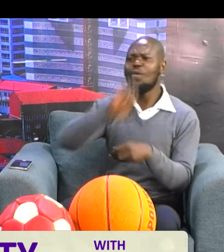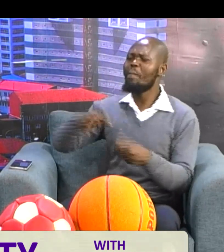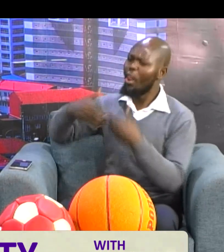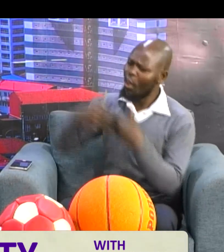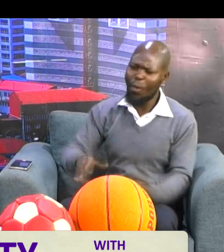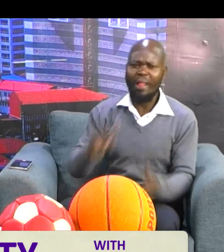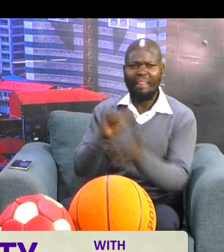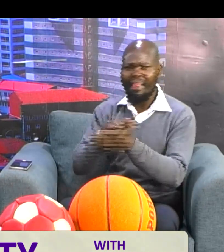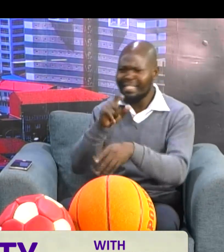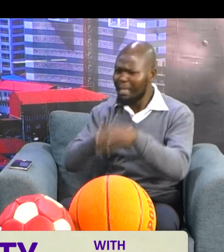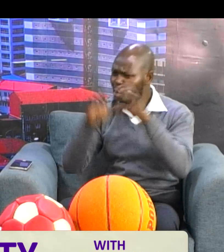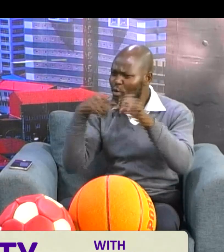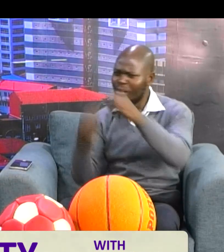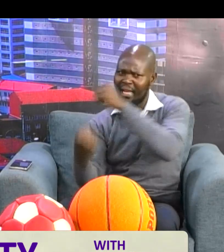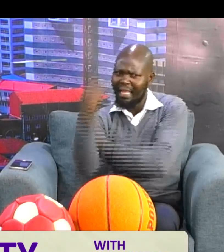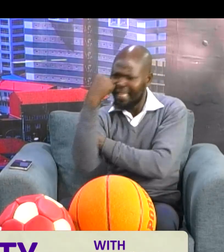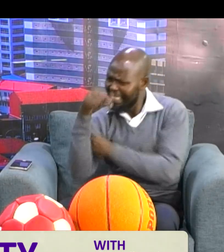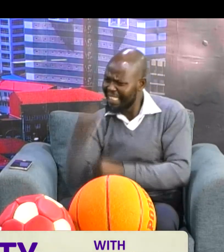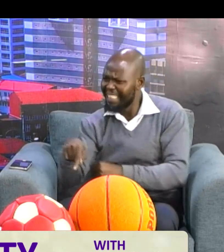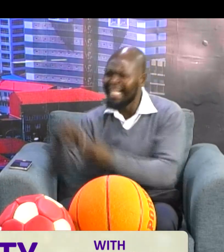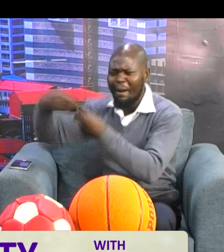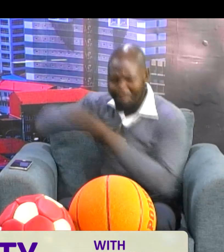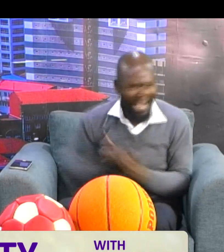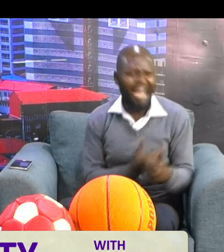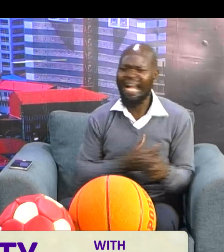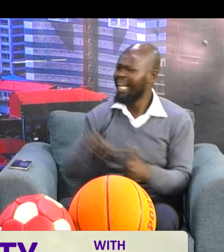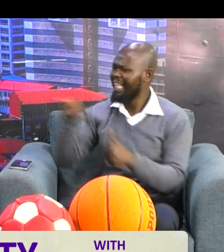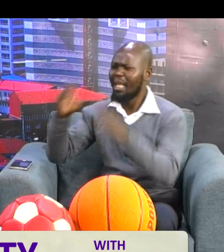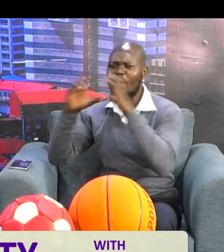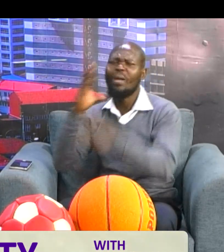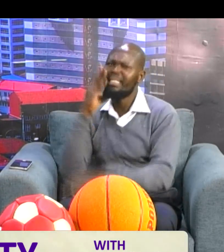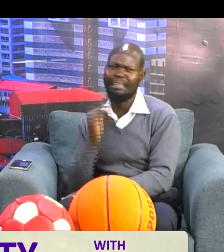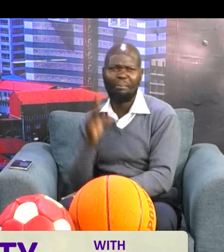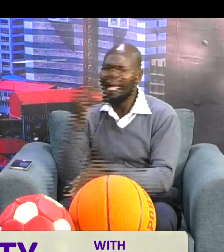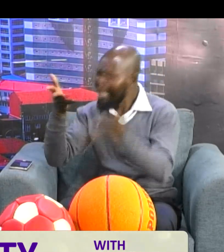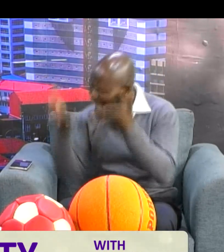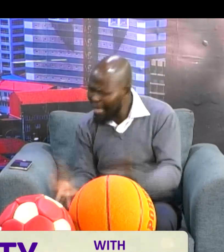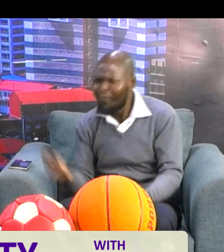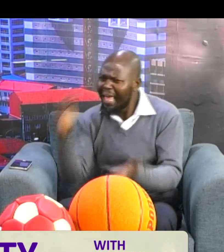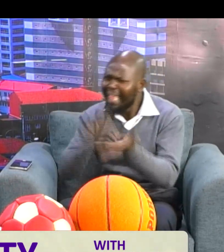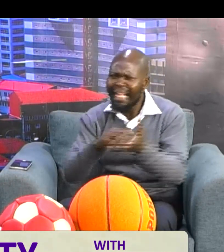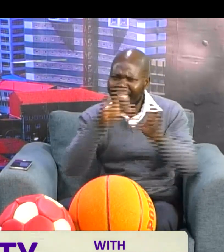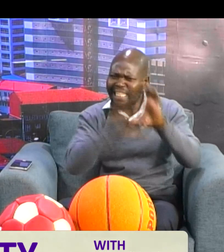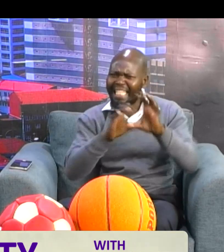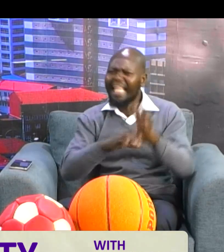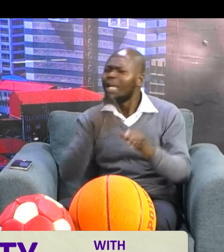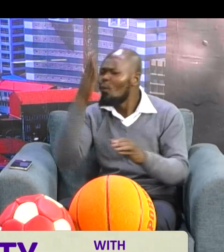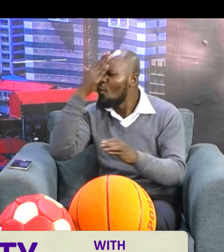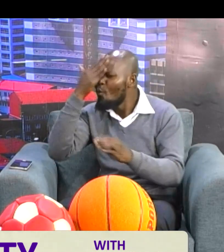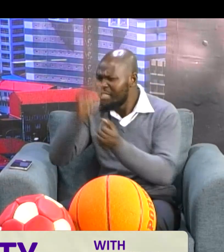and he managed to beat Man U, got the Euro title. Yeah. And truly, this coach